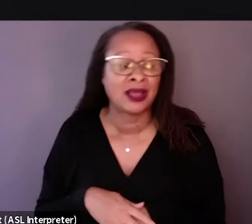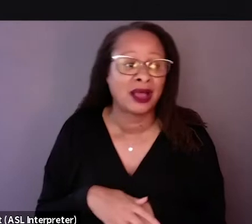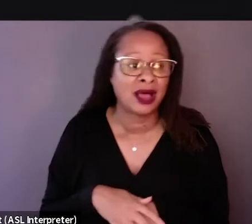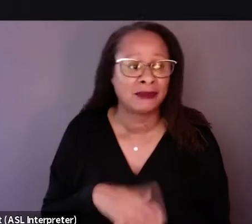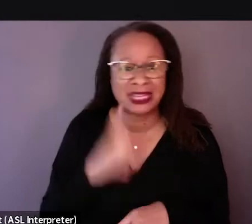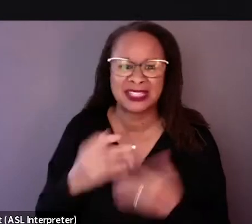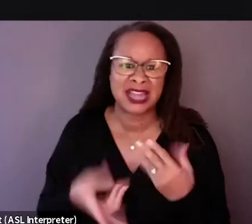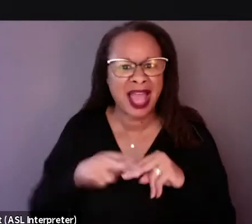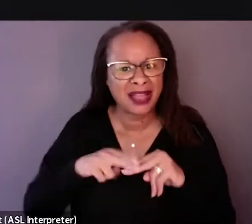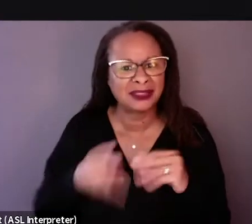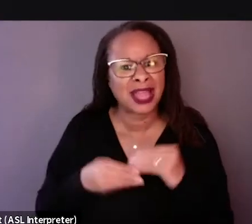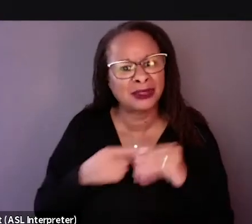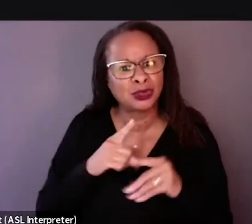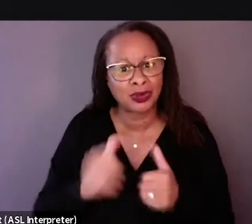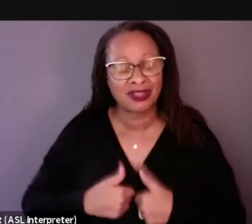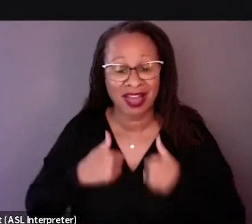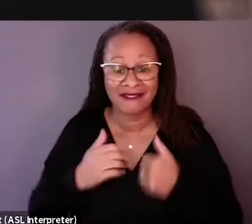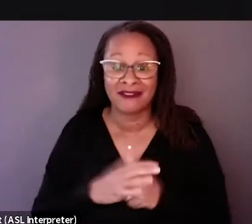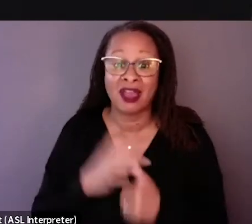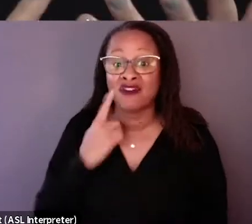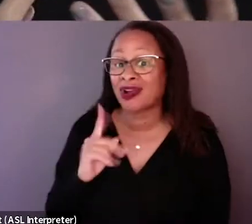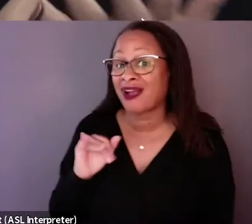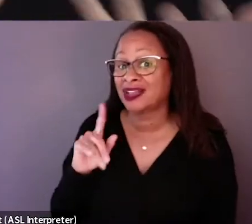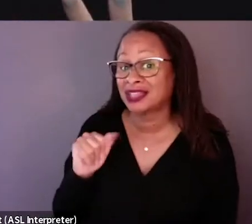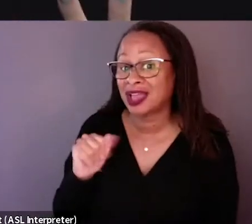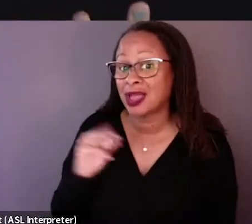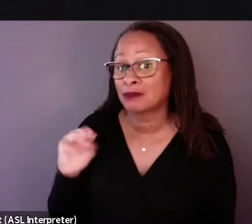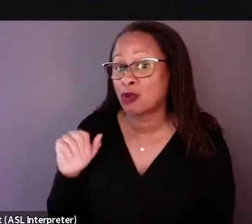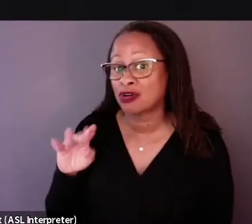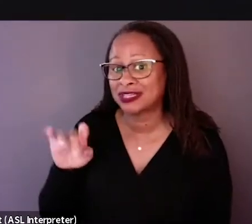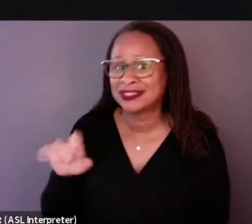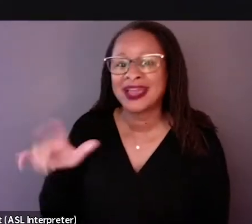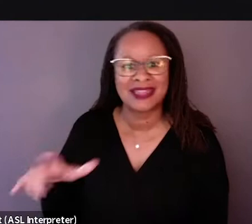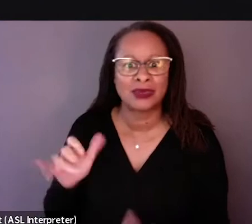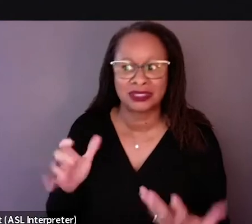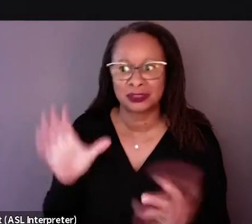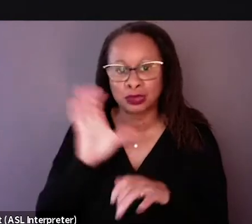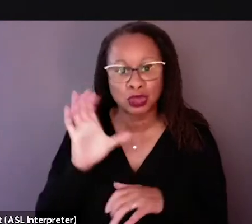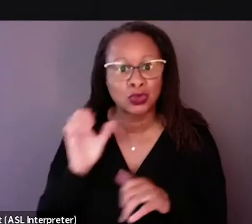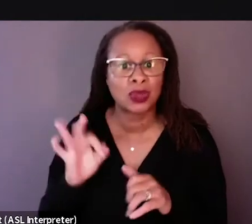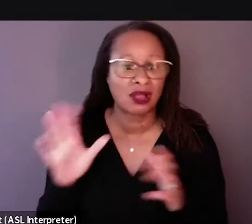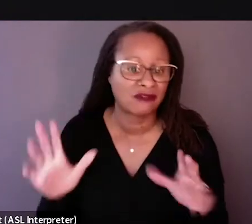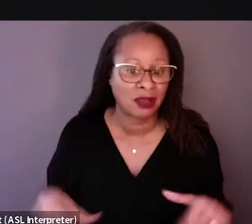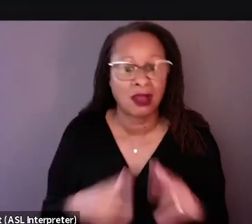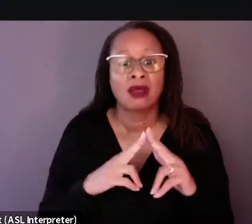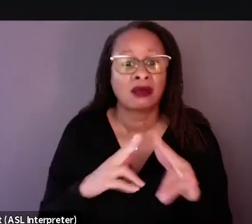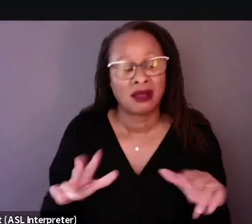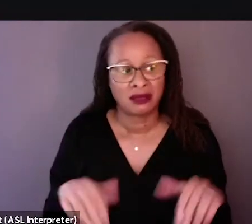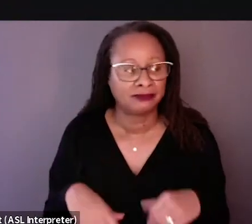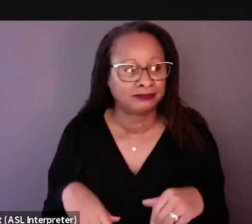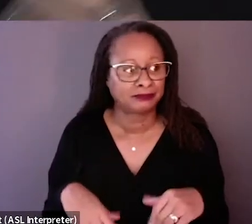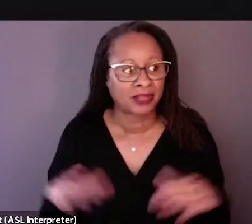that was the pursuit of volcanoes, this grand mystery, which of course mystery and magic go hand in hand. And it was being in love with each other and with the